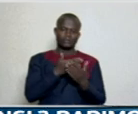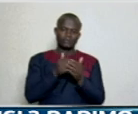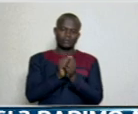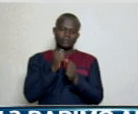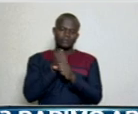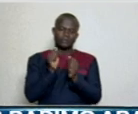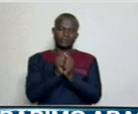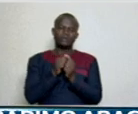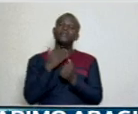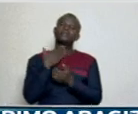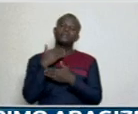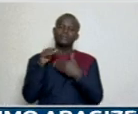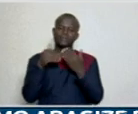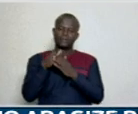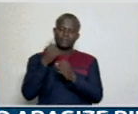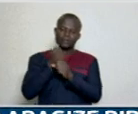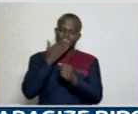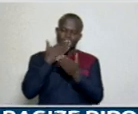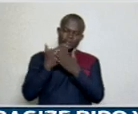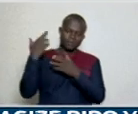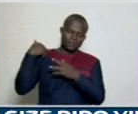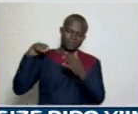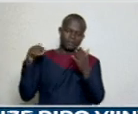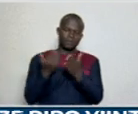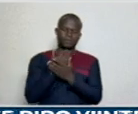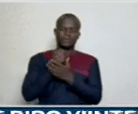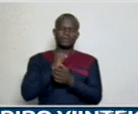n'umurava yakoranye kandi amwifuriza no kuzasohoza neza inshingano nshya z'ubusenateri yahawe